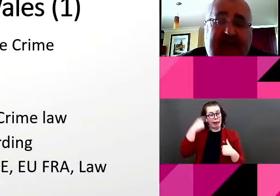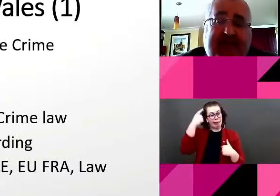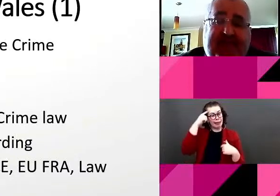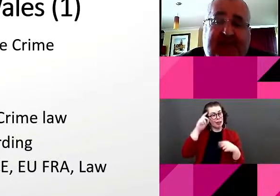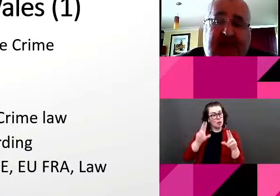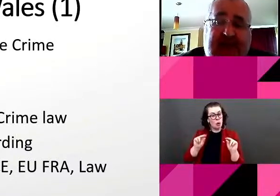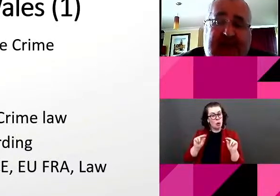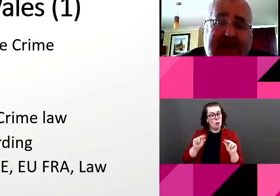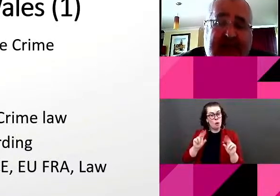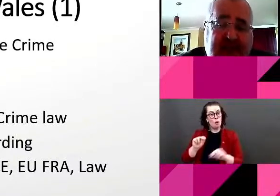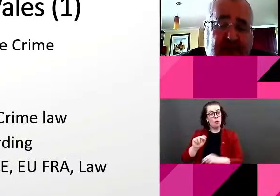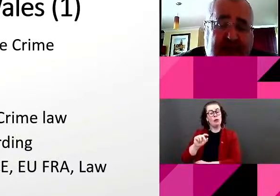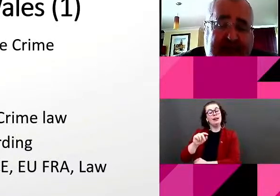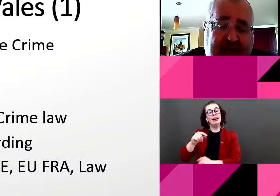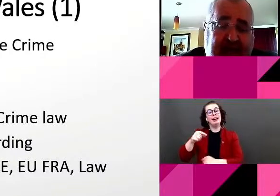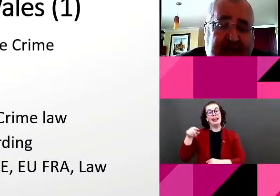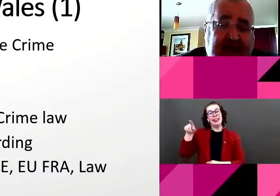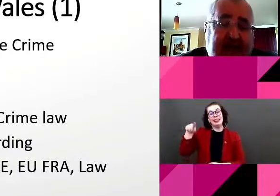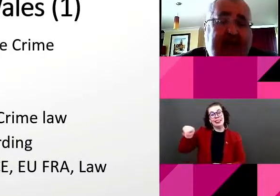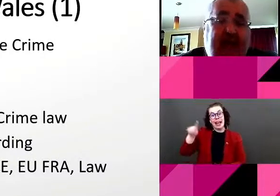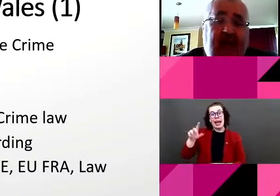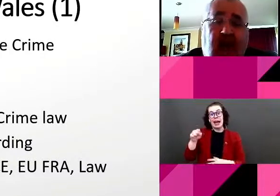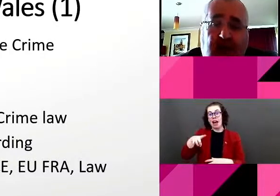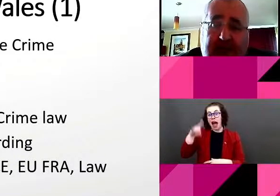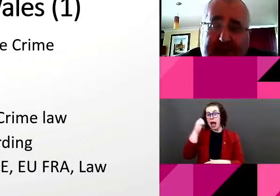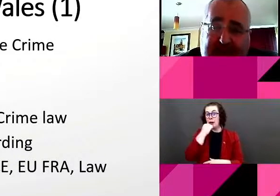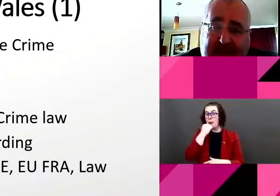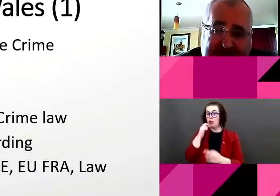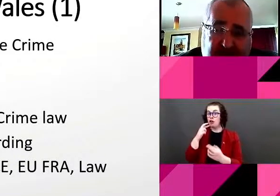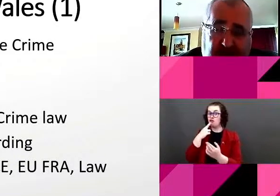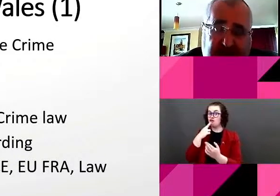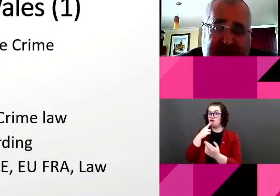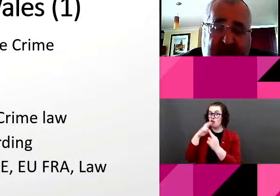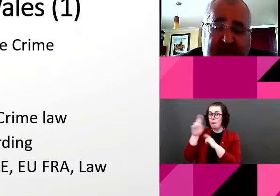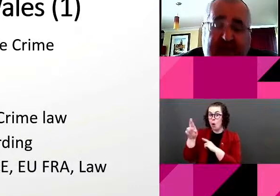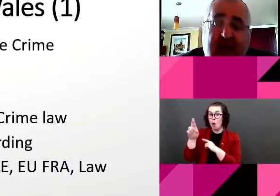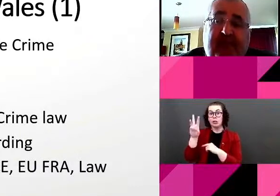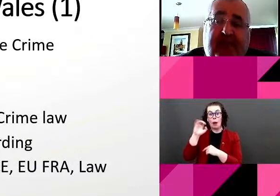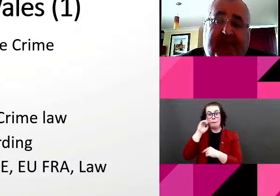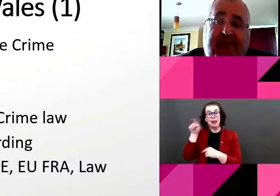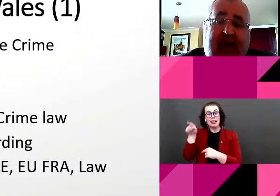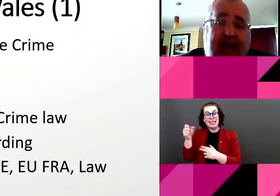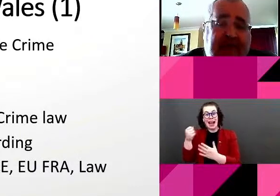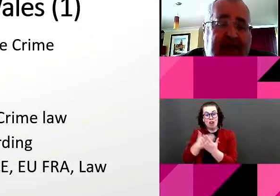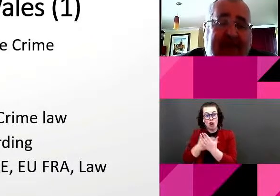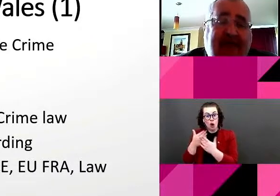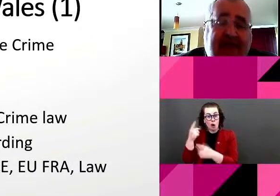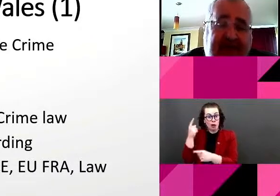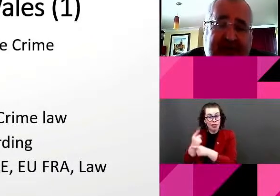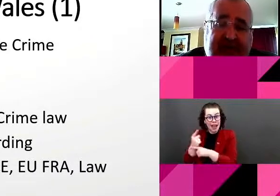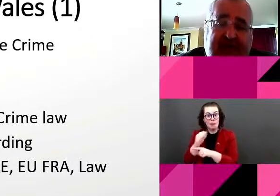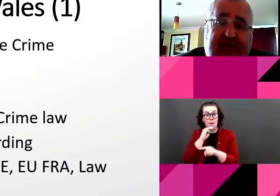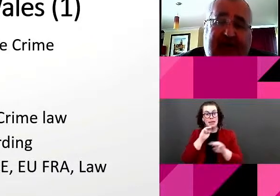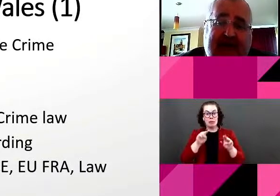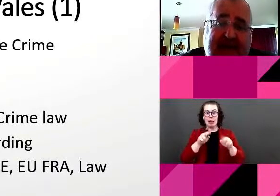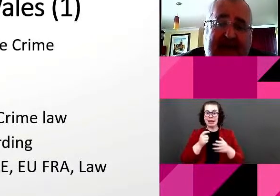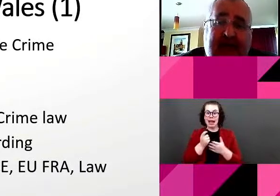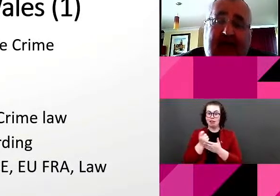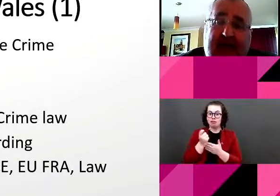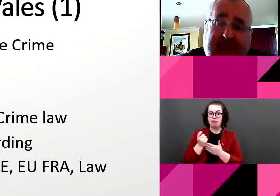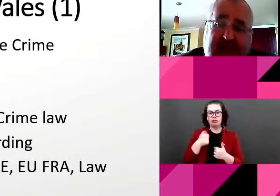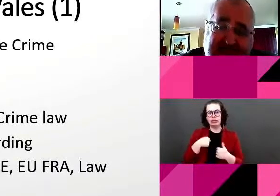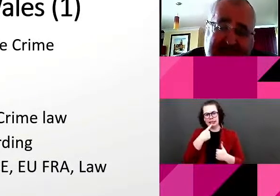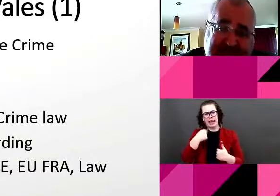points, it's because they not only have the law in place over time, but they have activated a